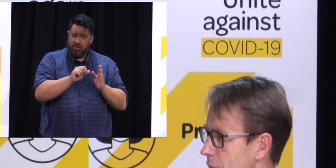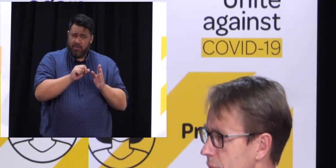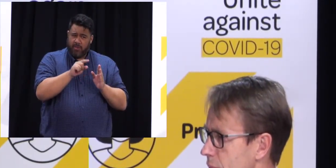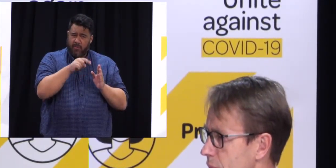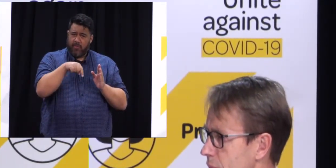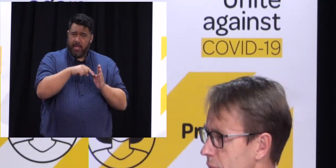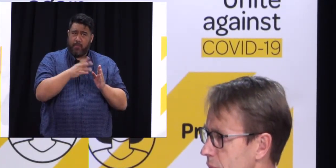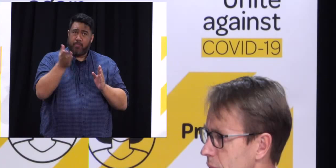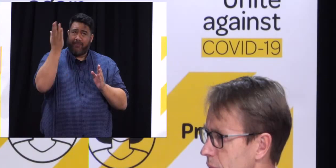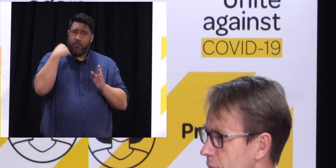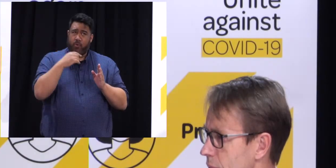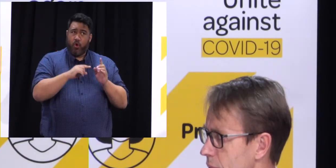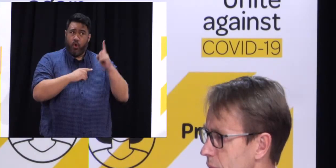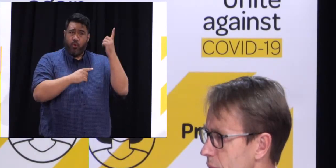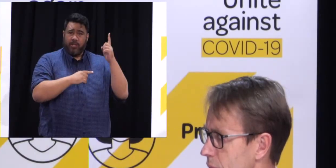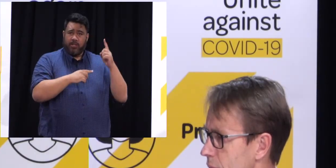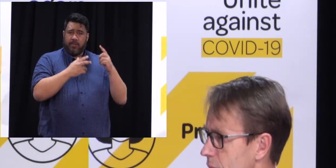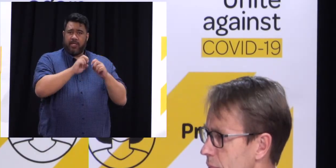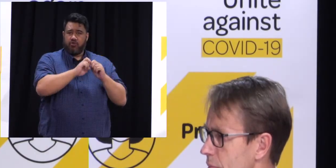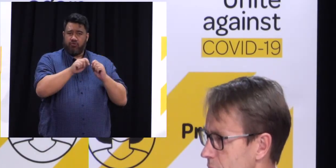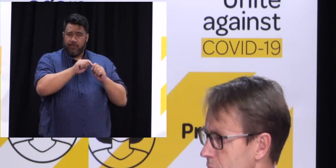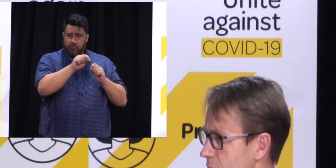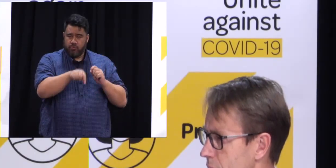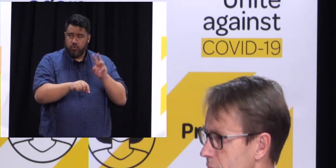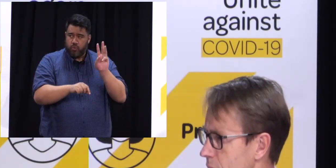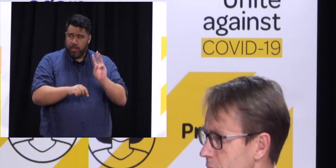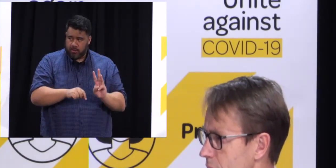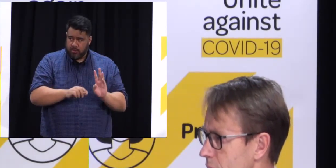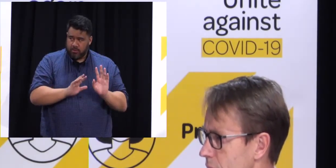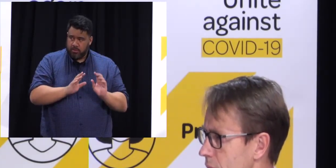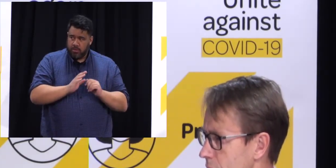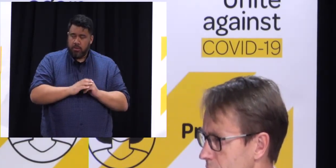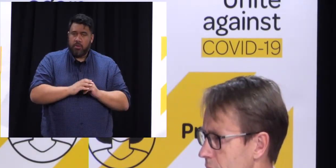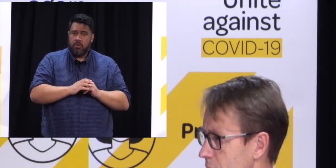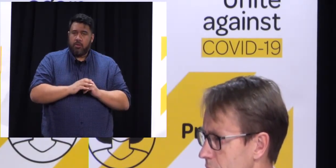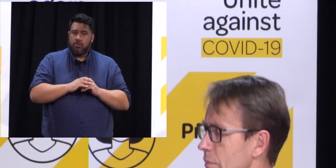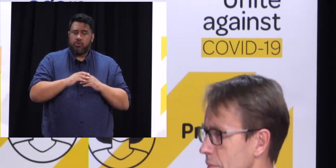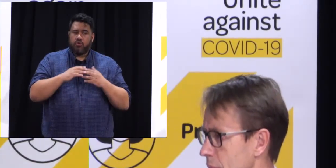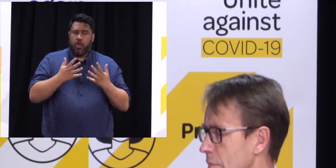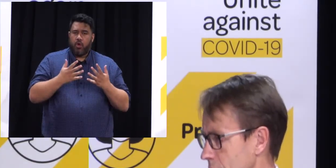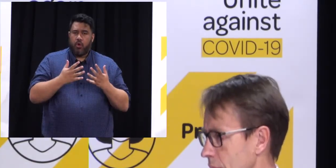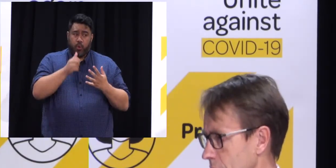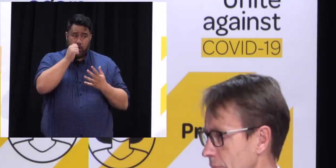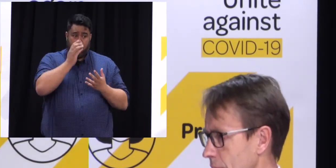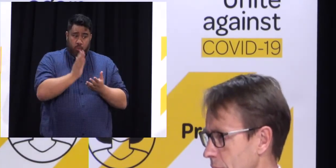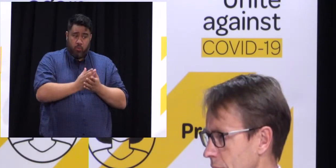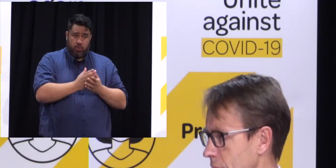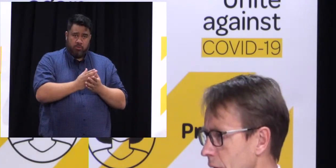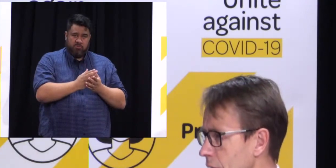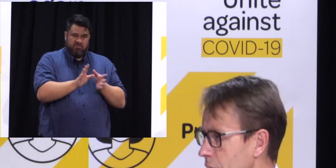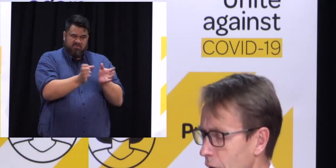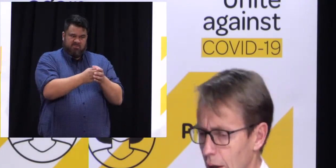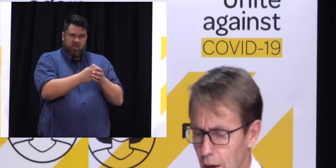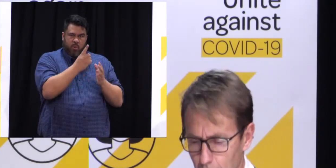at this point there is no one, I guess, infections at locations of interest in Wellington?